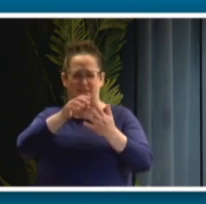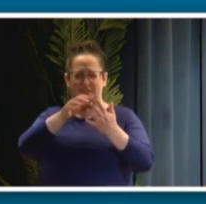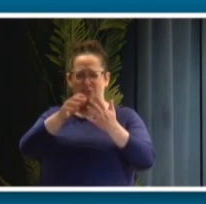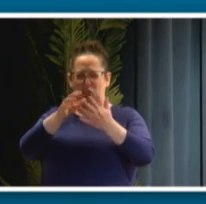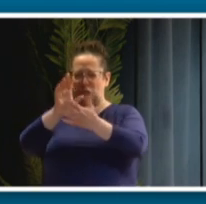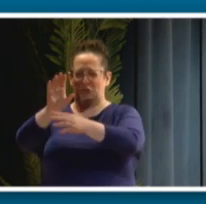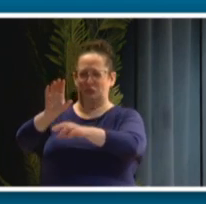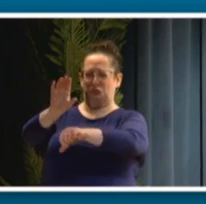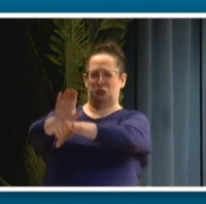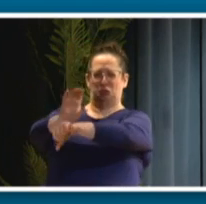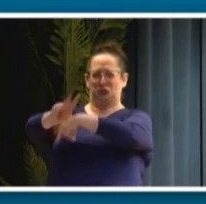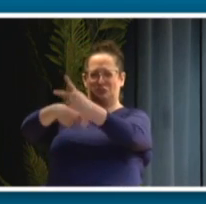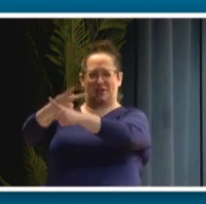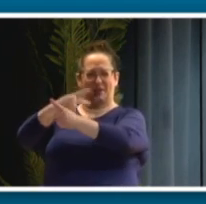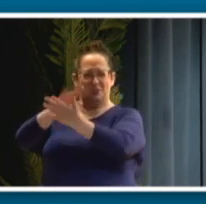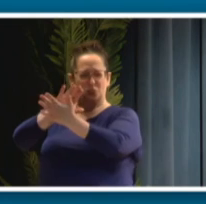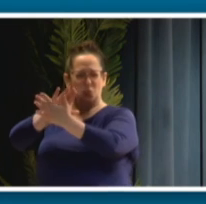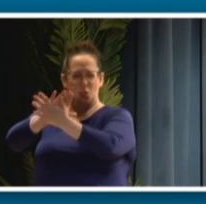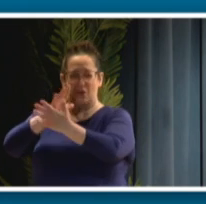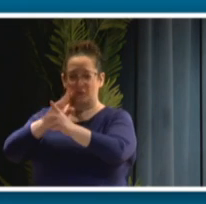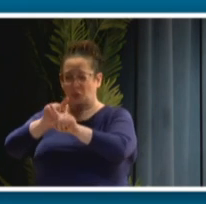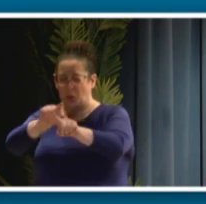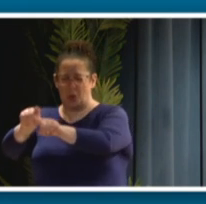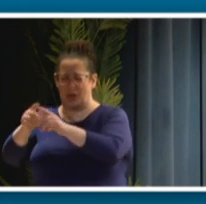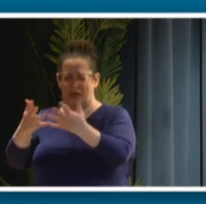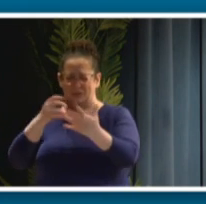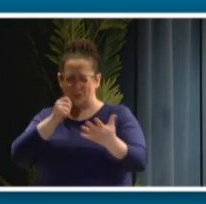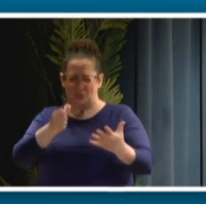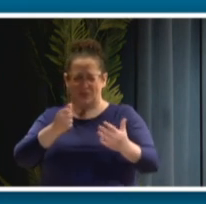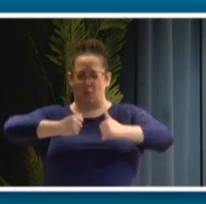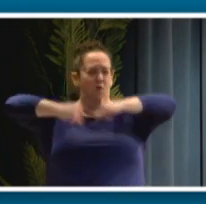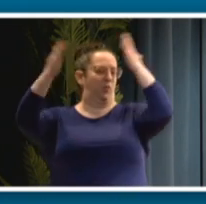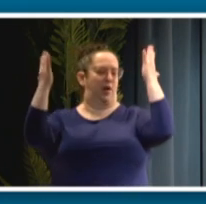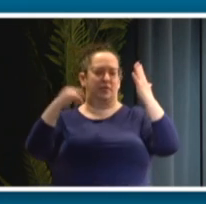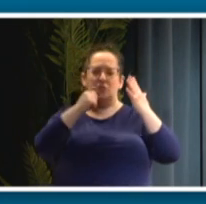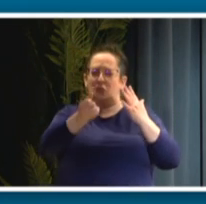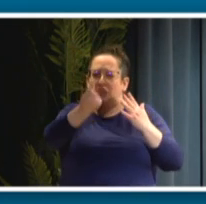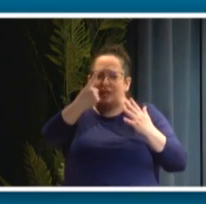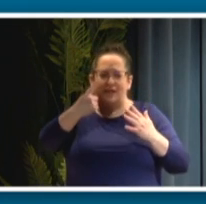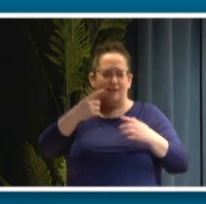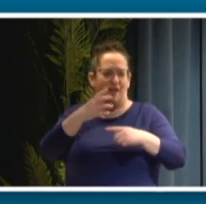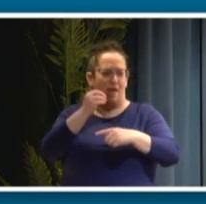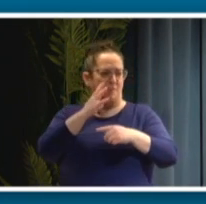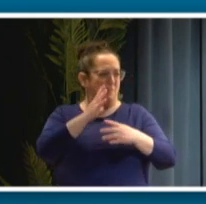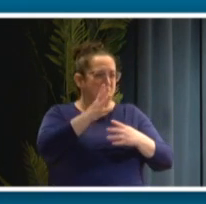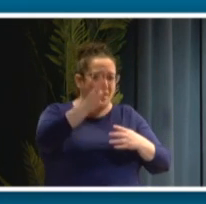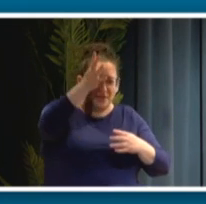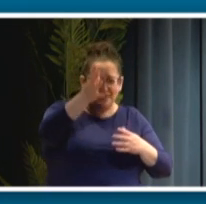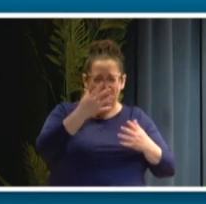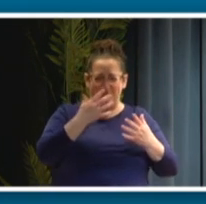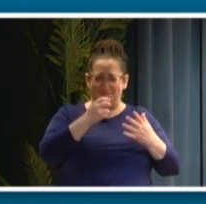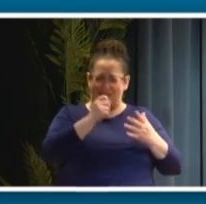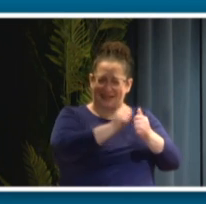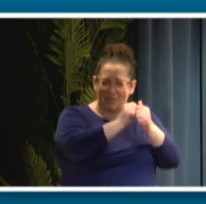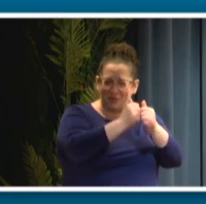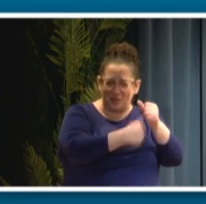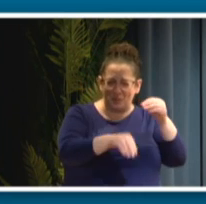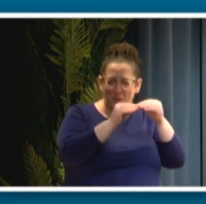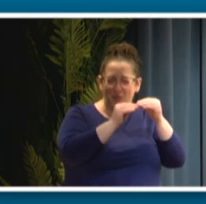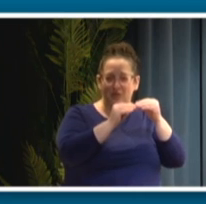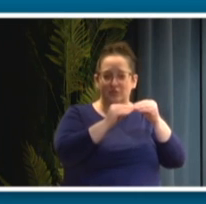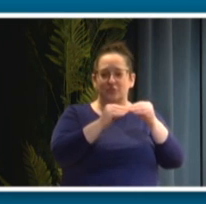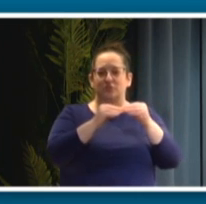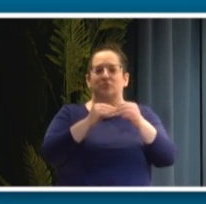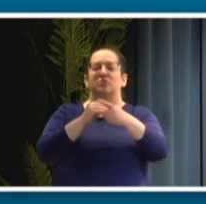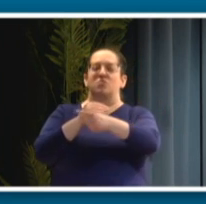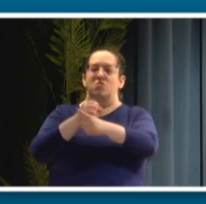like, I'm like, this is too much for me. Yeah. And also, my parents aren't together no more. And so I started doing poorly in